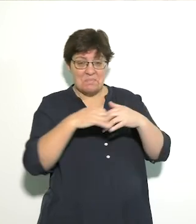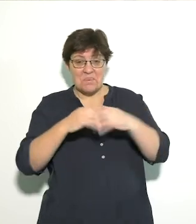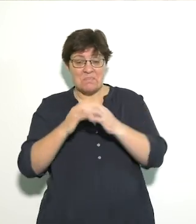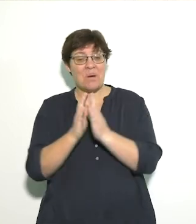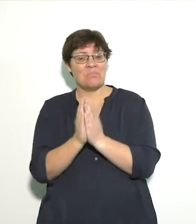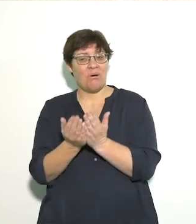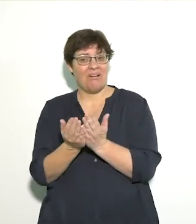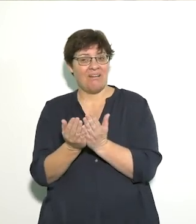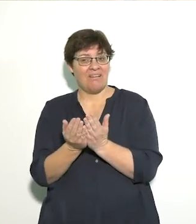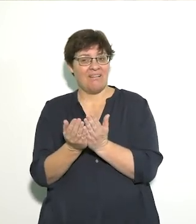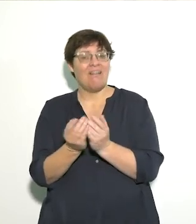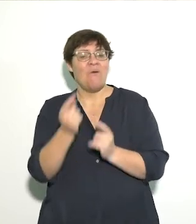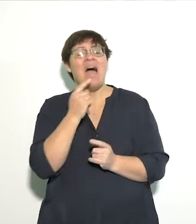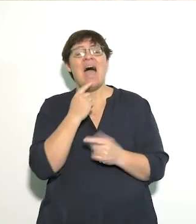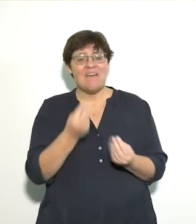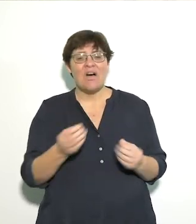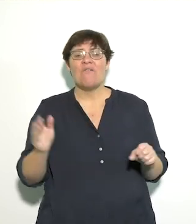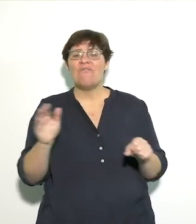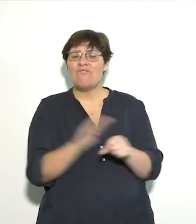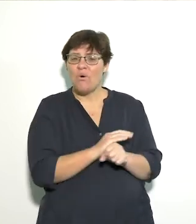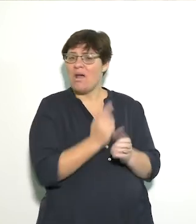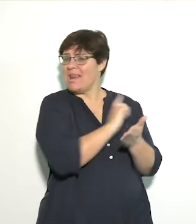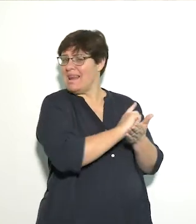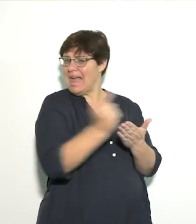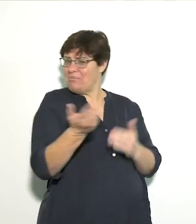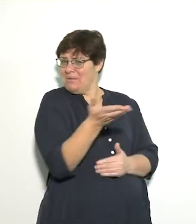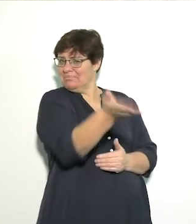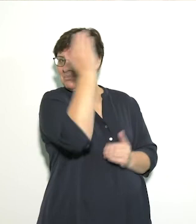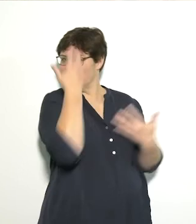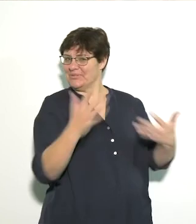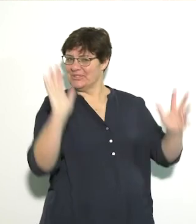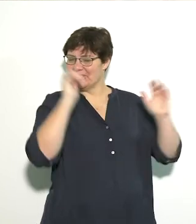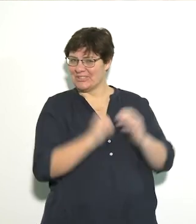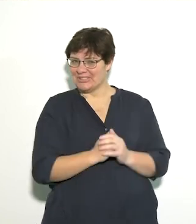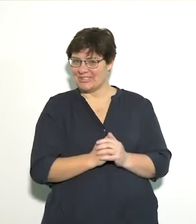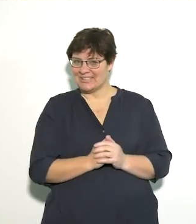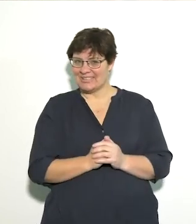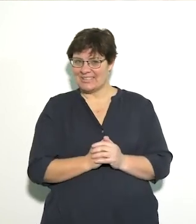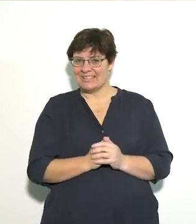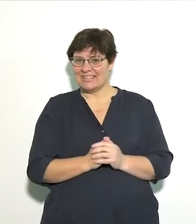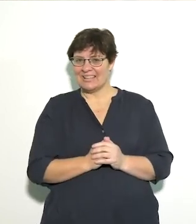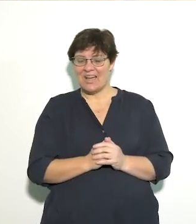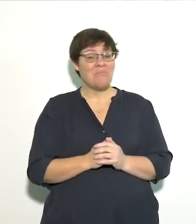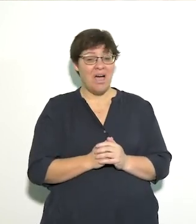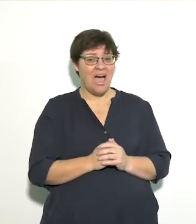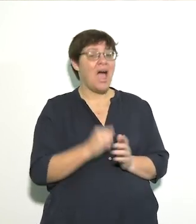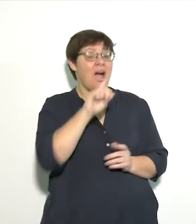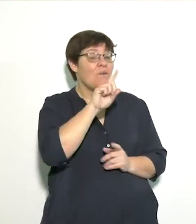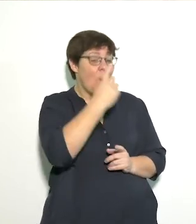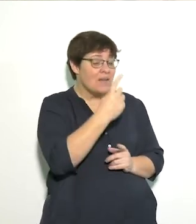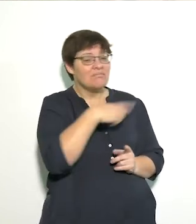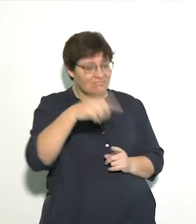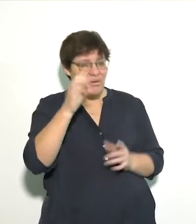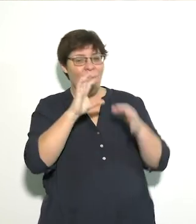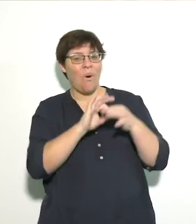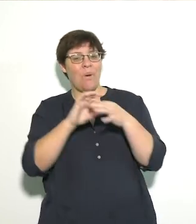books, just think, you've got a whole instant library on your hands. I would send one reader home every